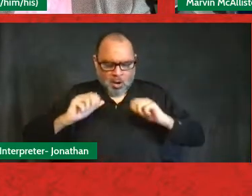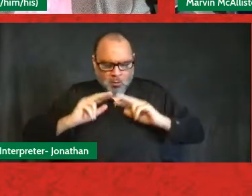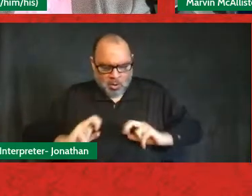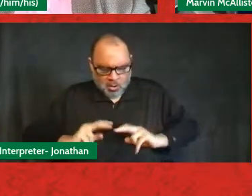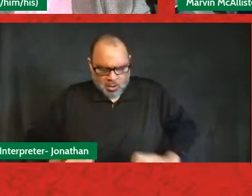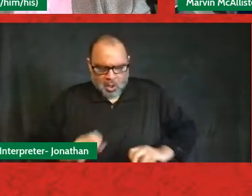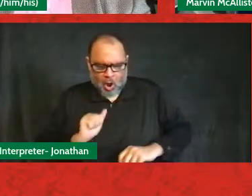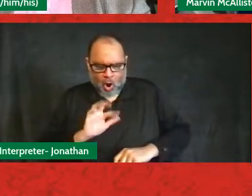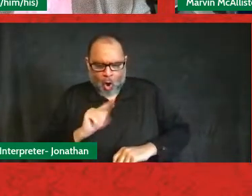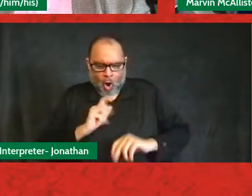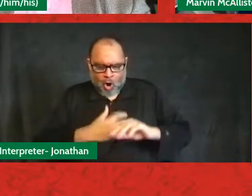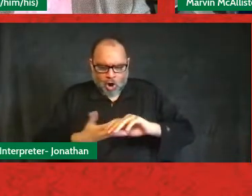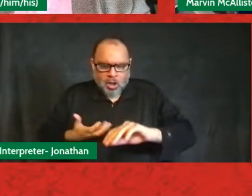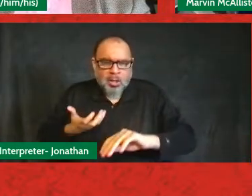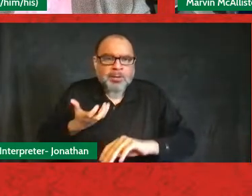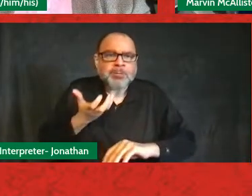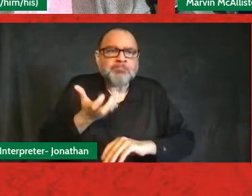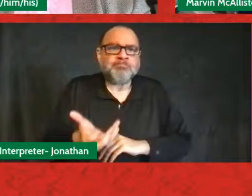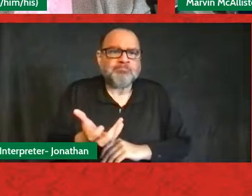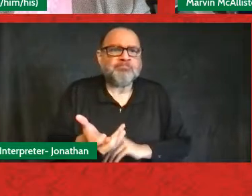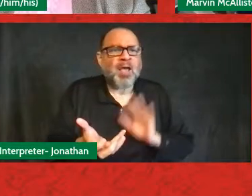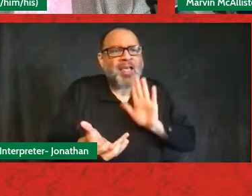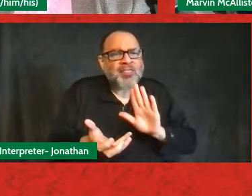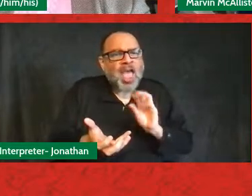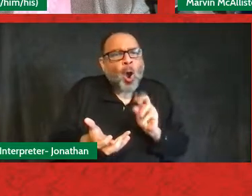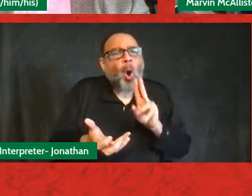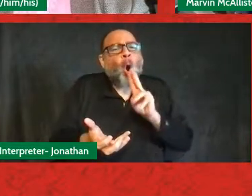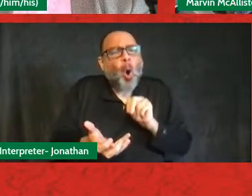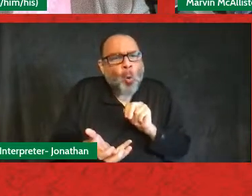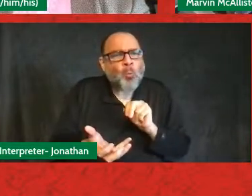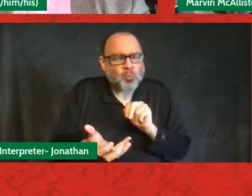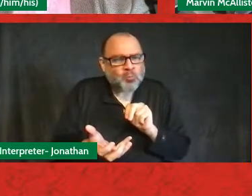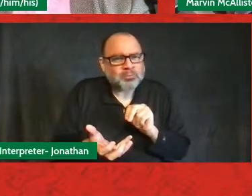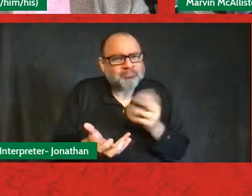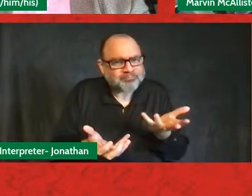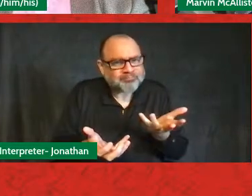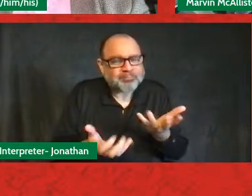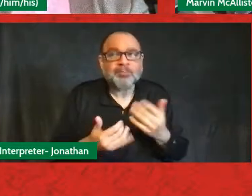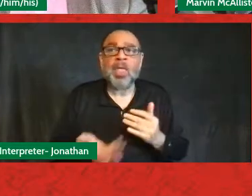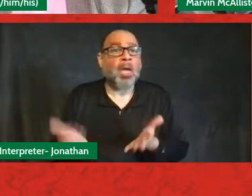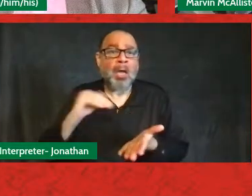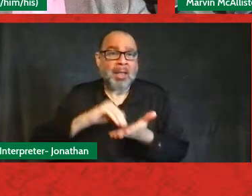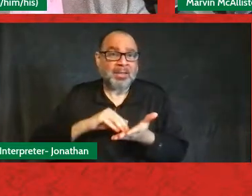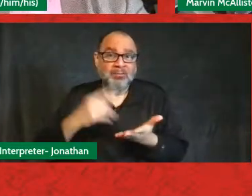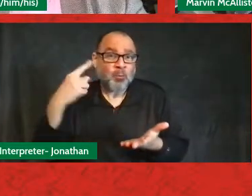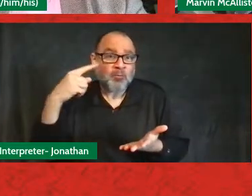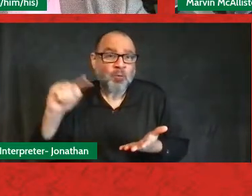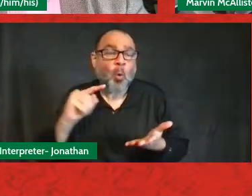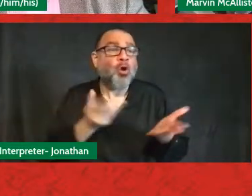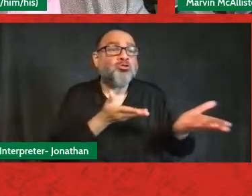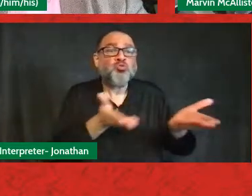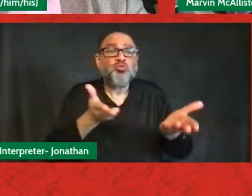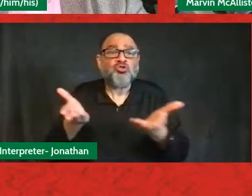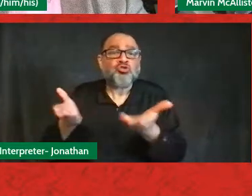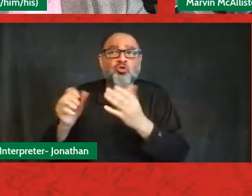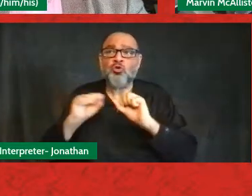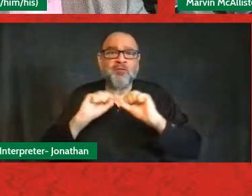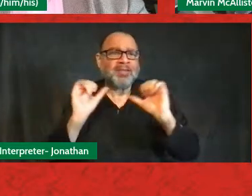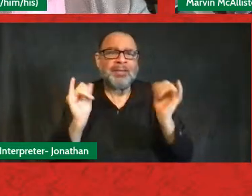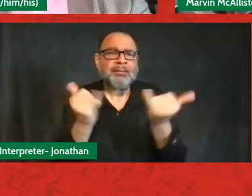the truth of their own art making, in order, as I was saying earlier, to serve the society in whichever way they